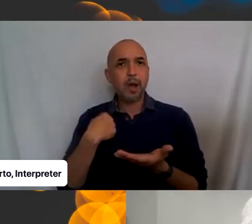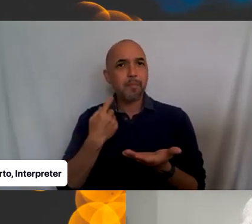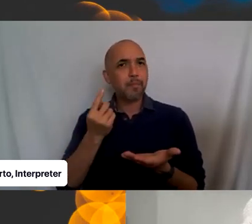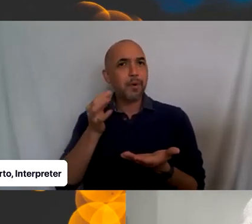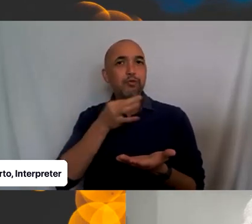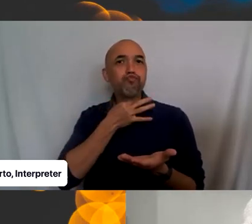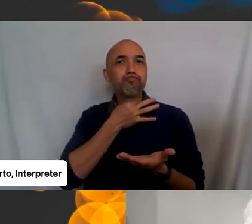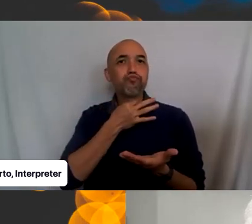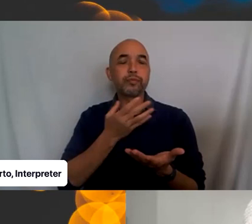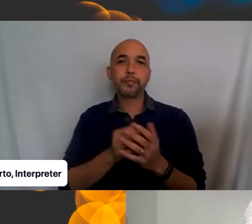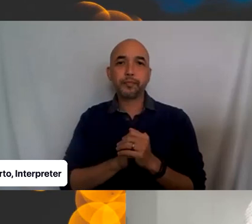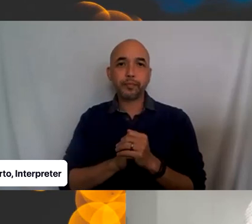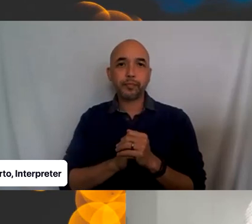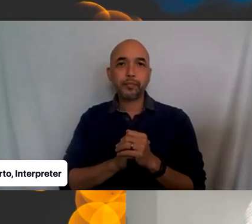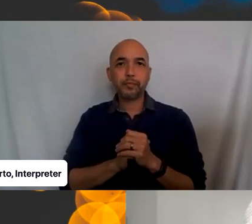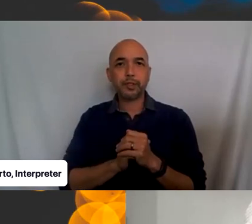about